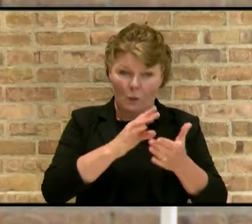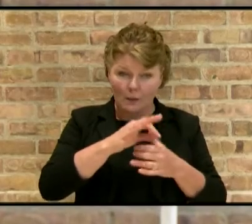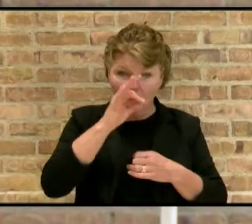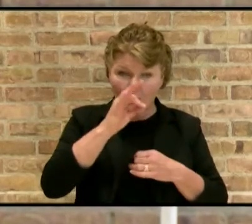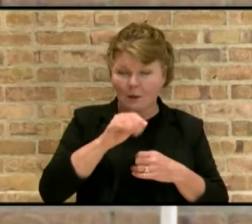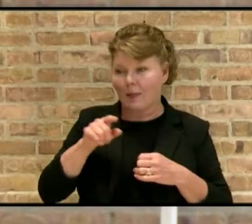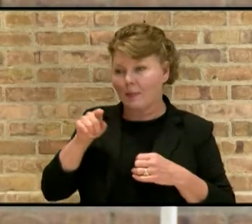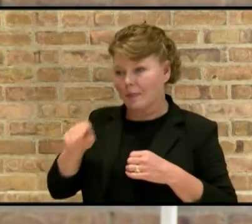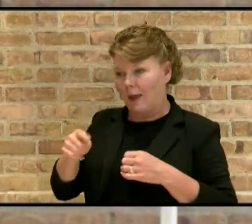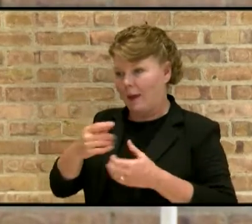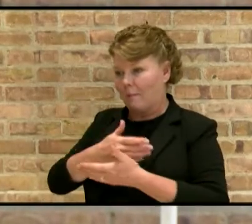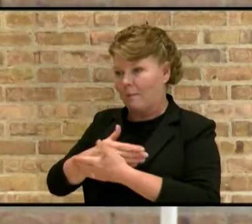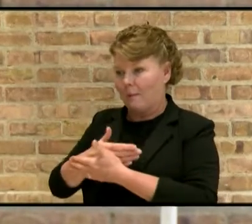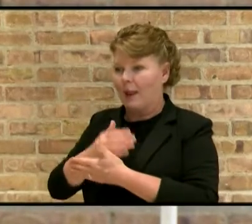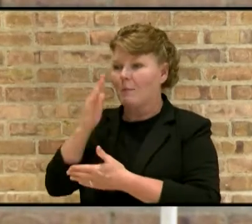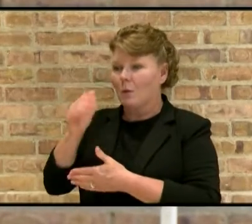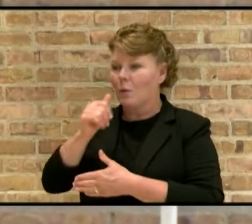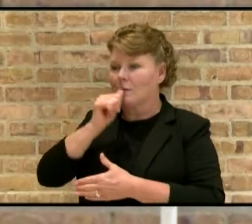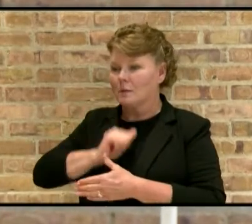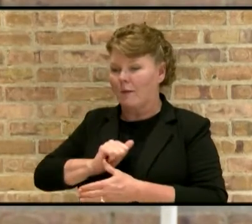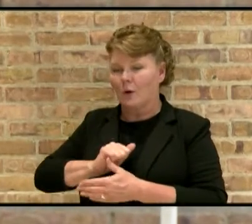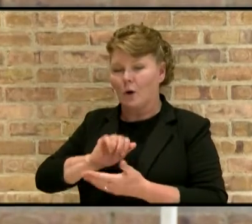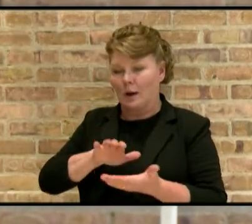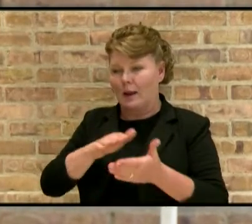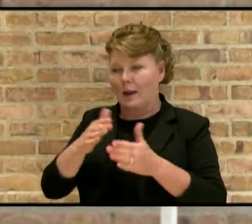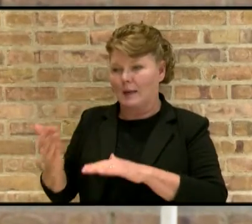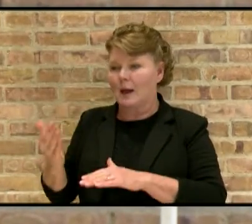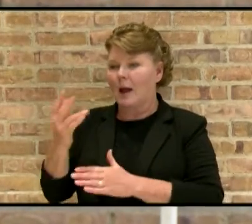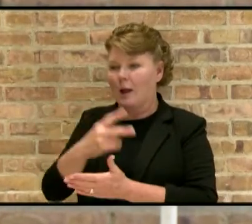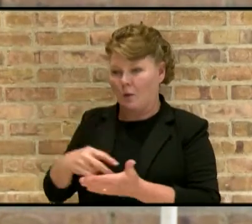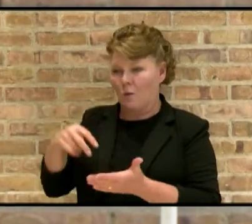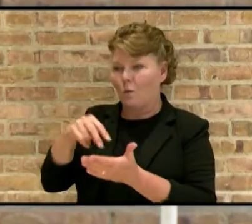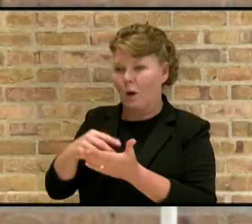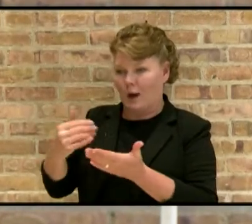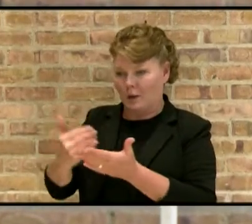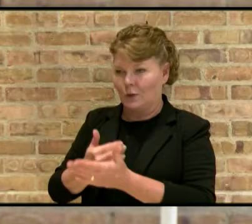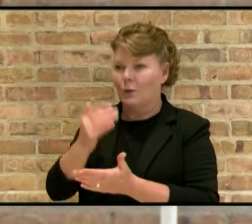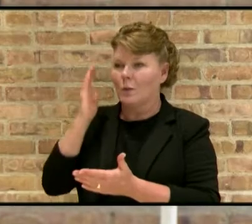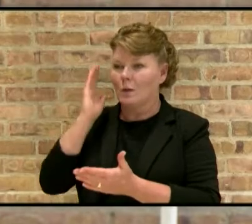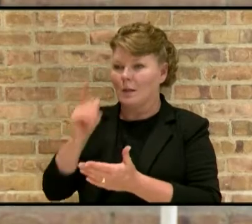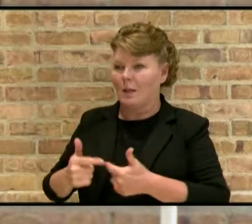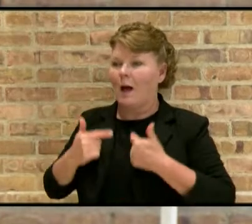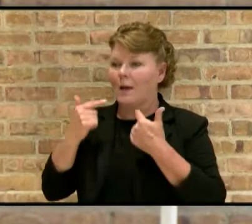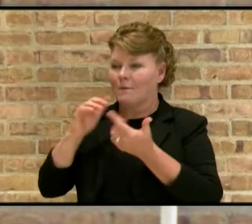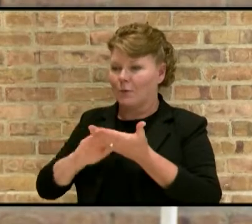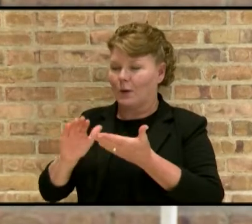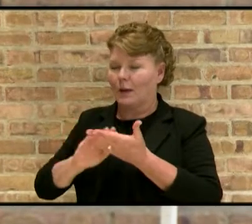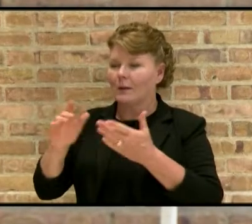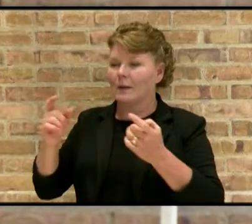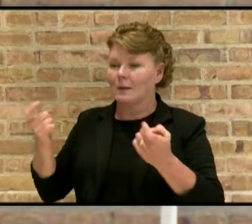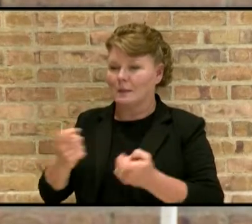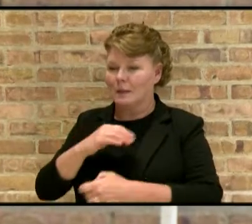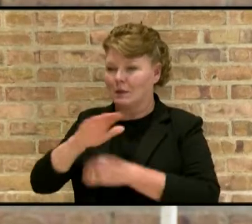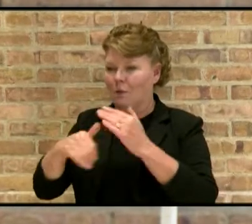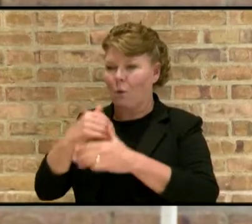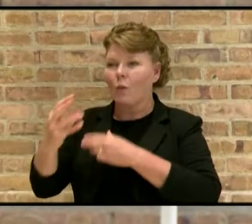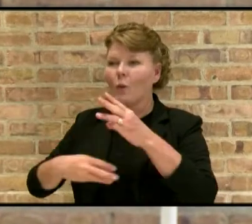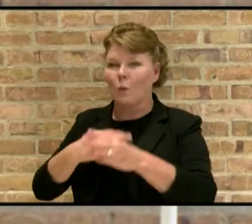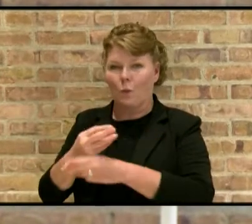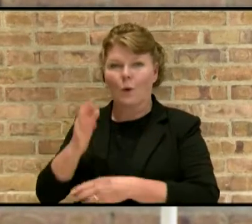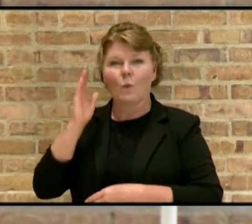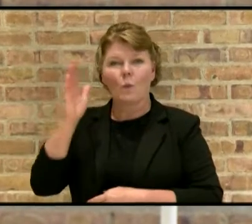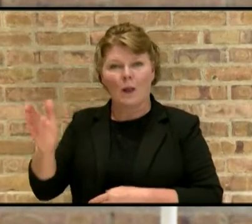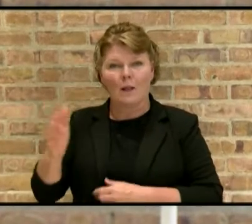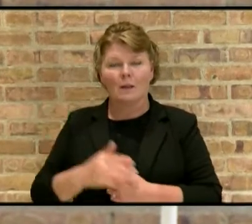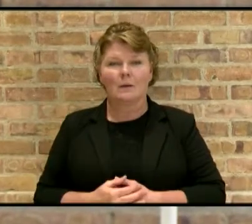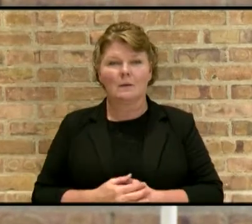that this child would suffer and die, but rise to new life for the forgiveness of sins of all of the world.